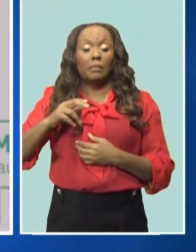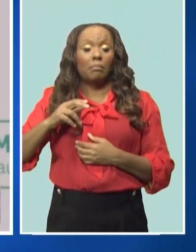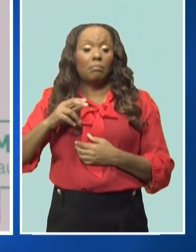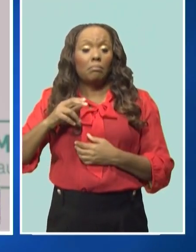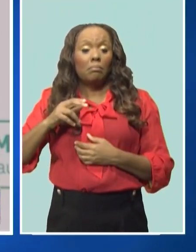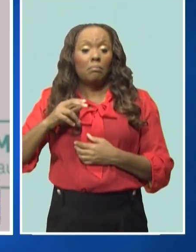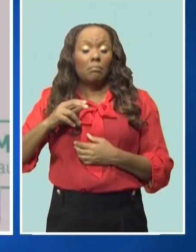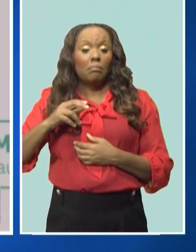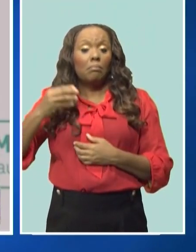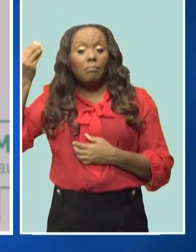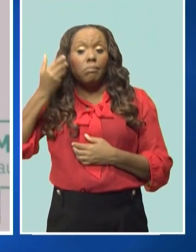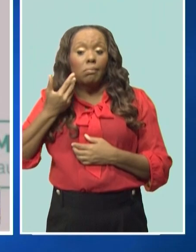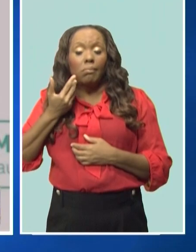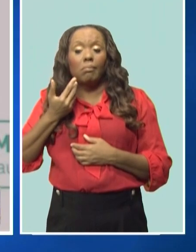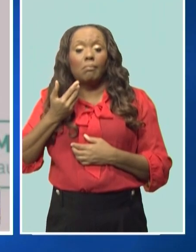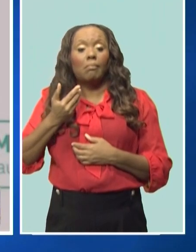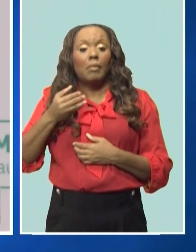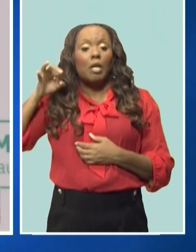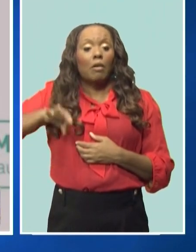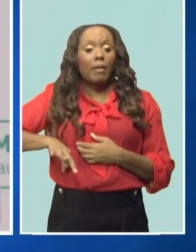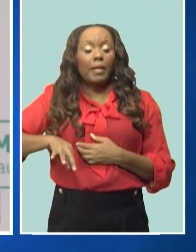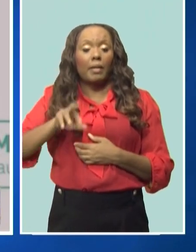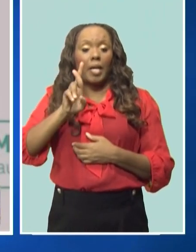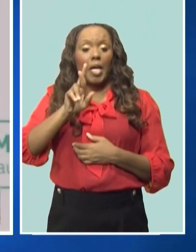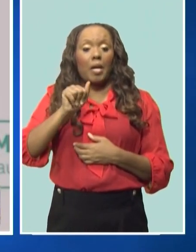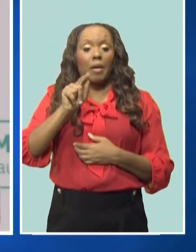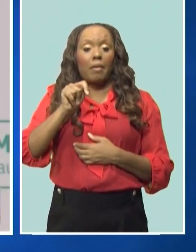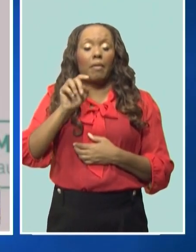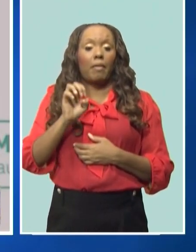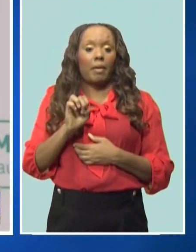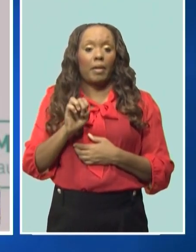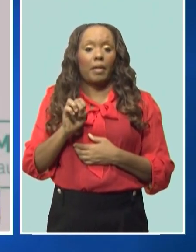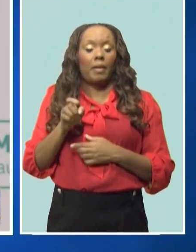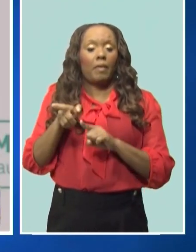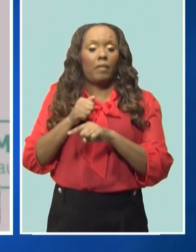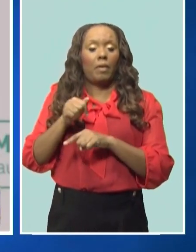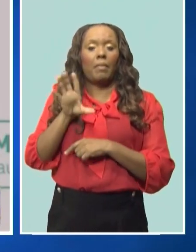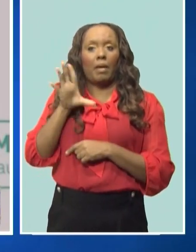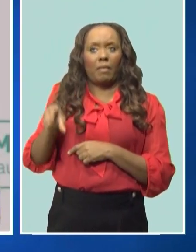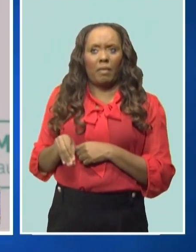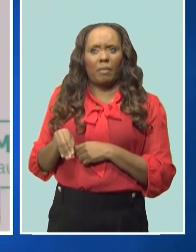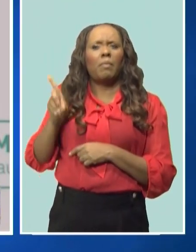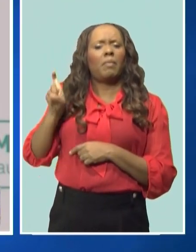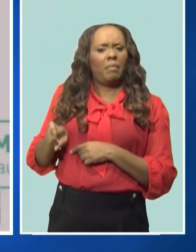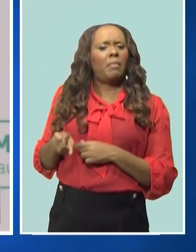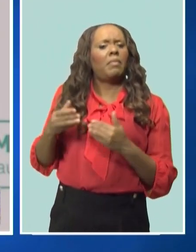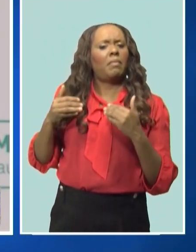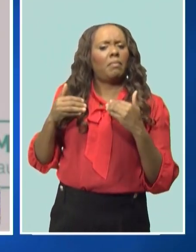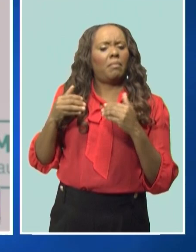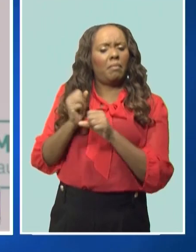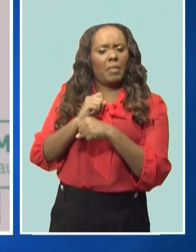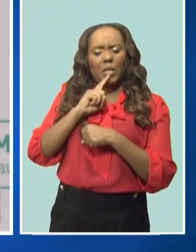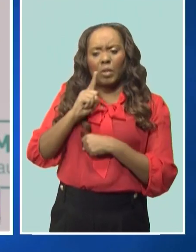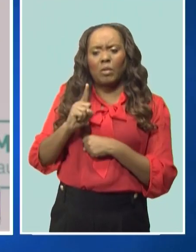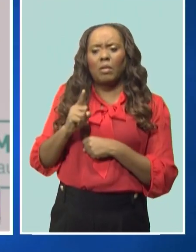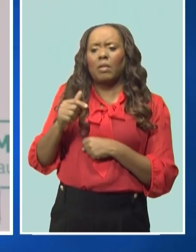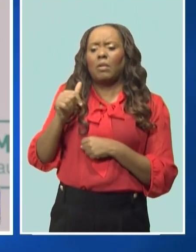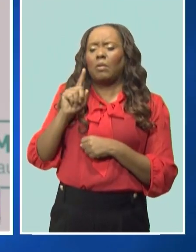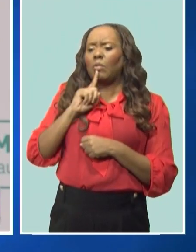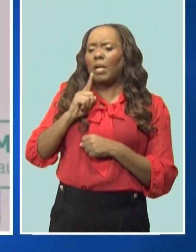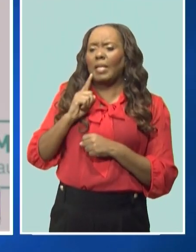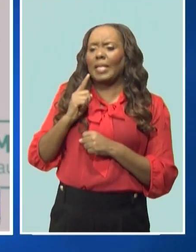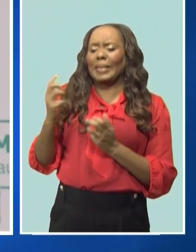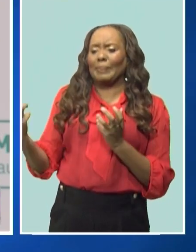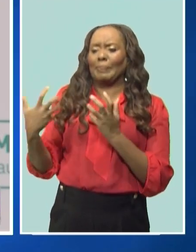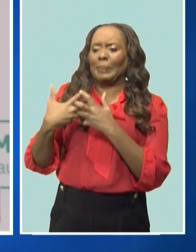has to be agencies that can be created around the Global South that can stand the test of time with the credibility,